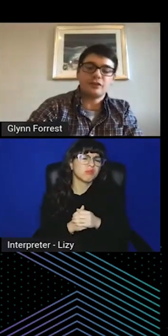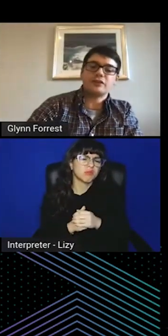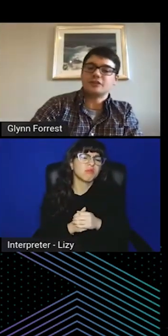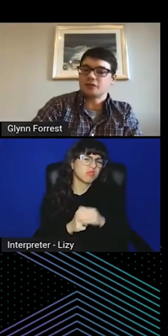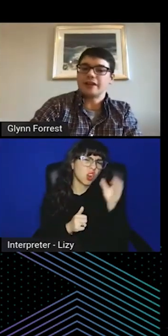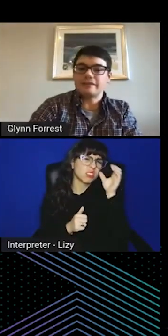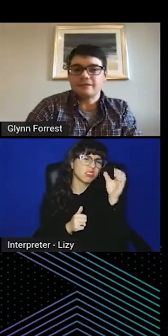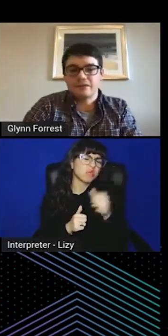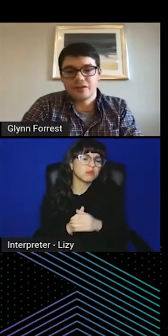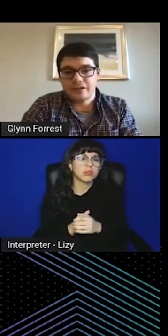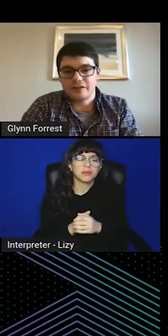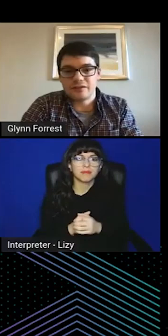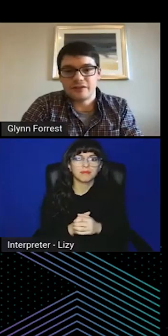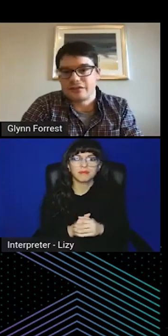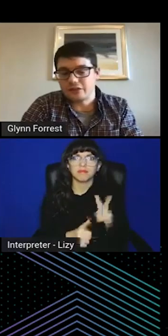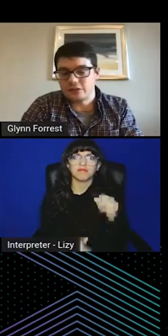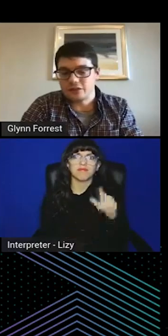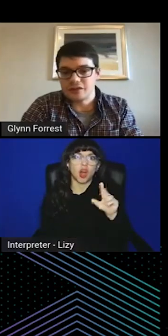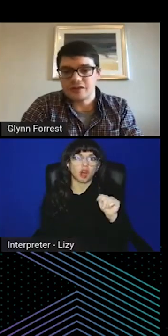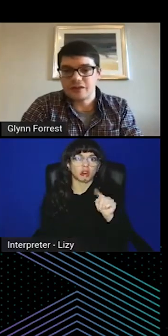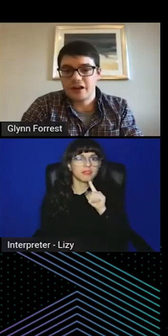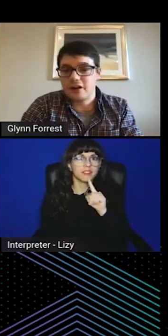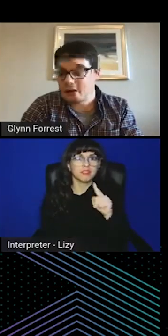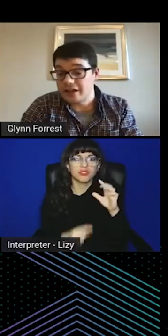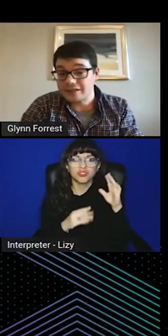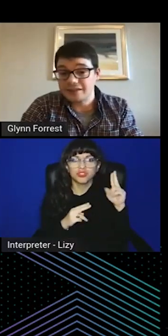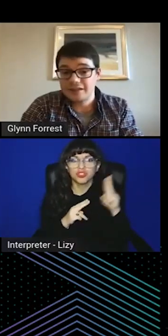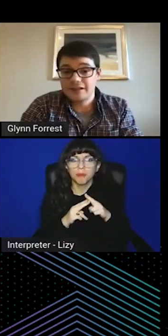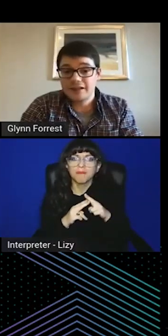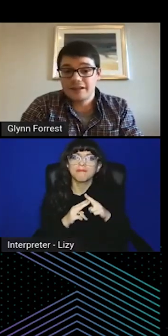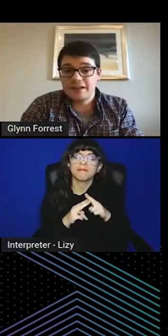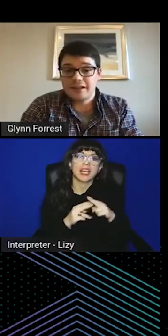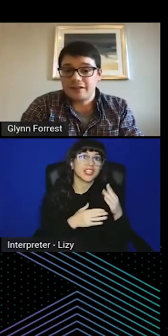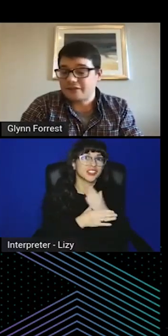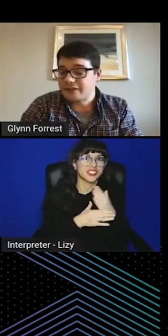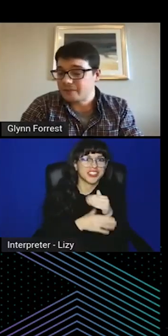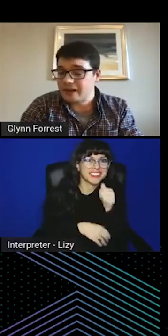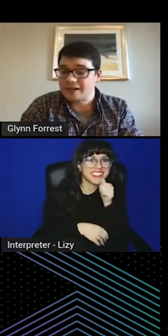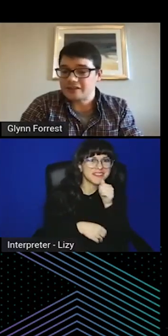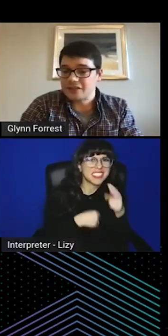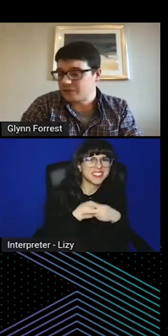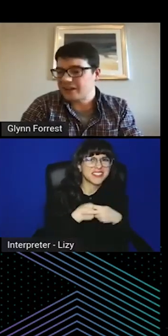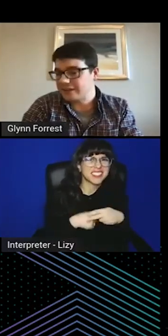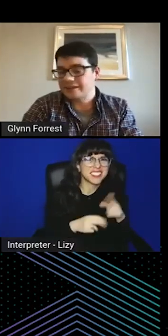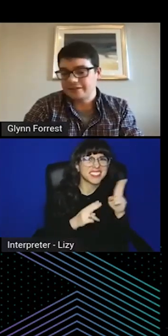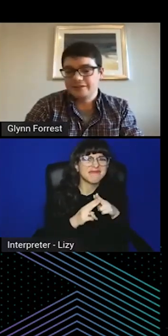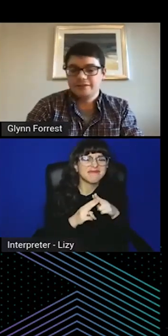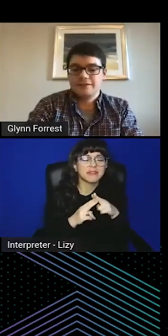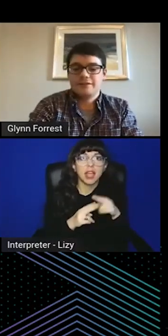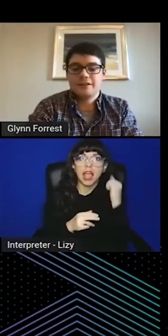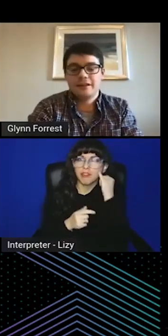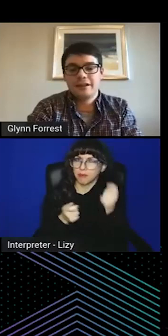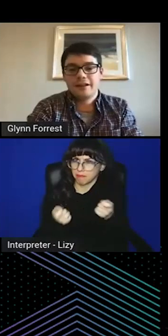So Vault is great. Shared secret stores are great if they're managed correctly.